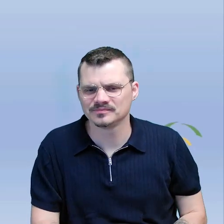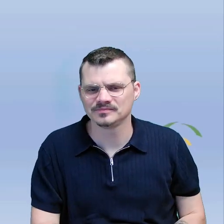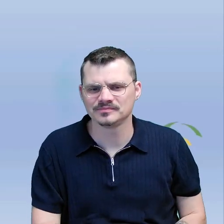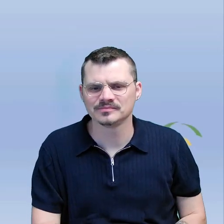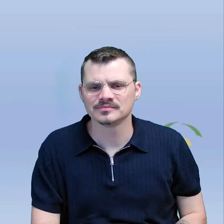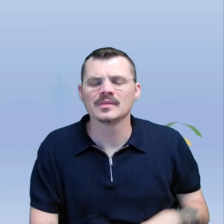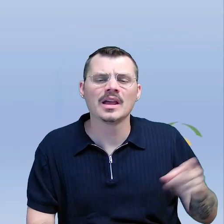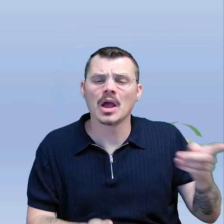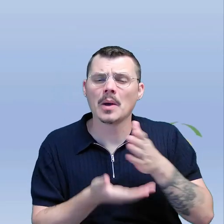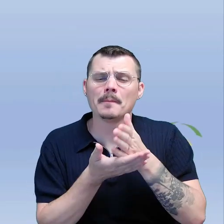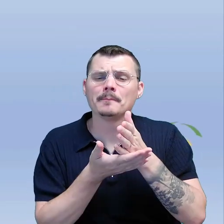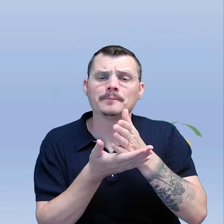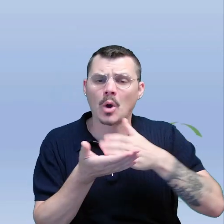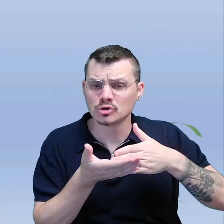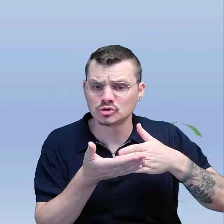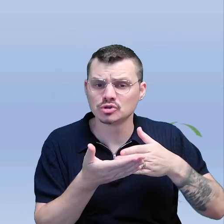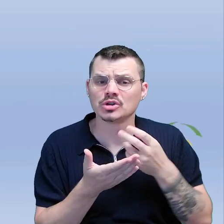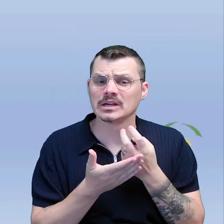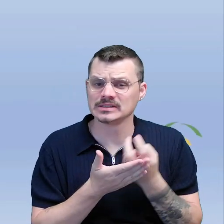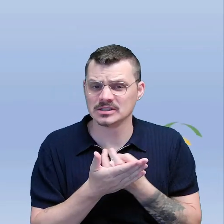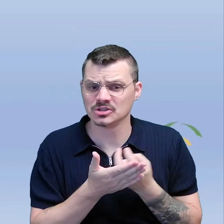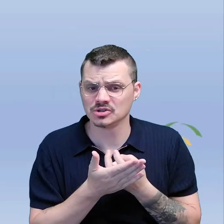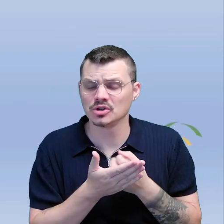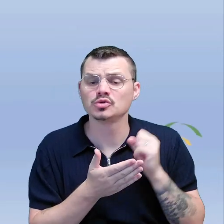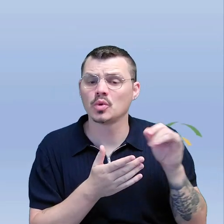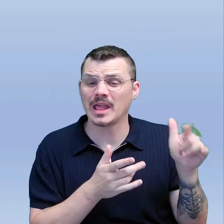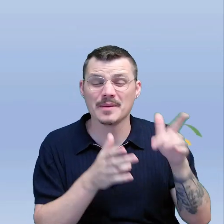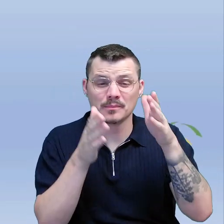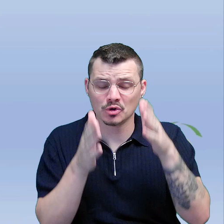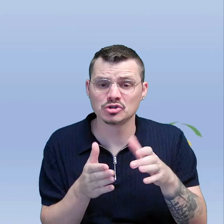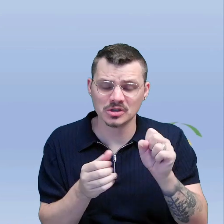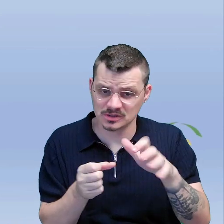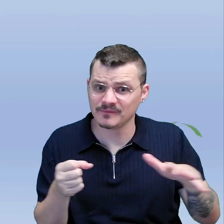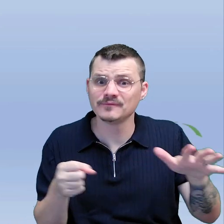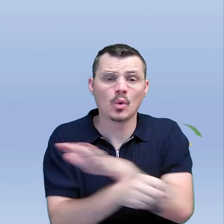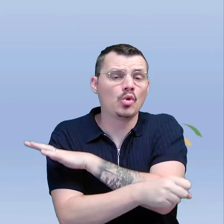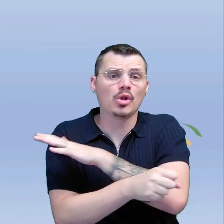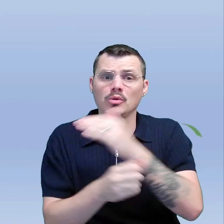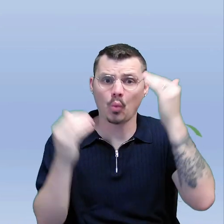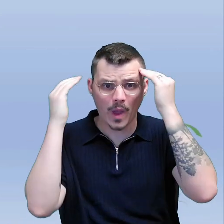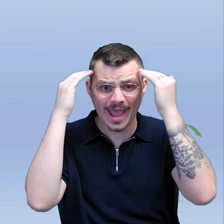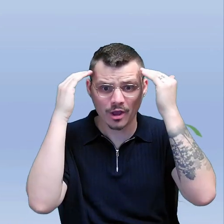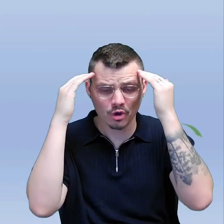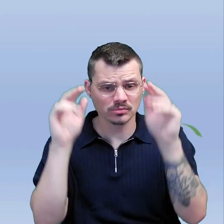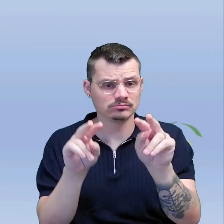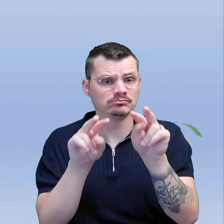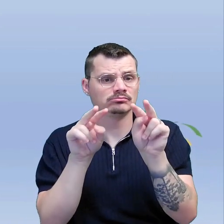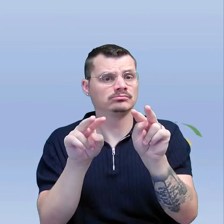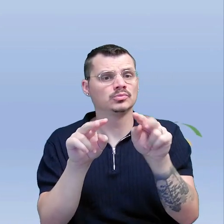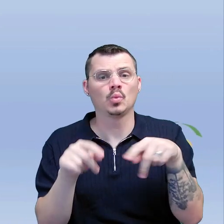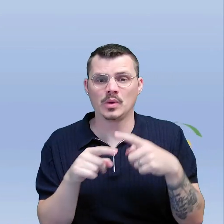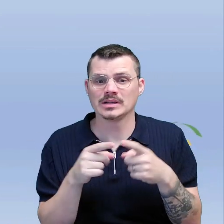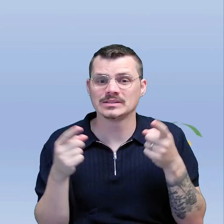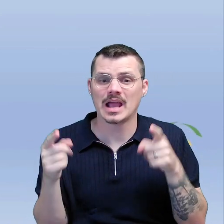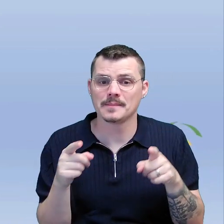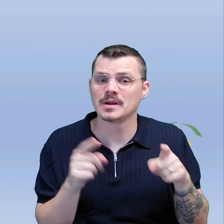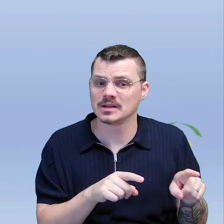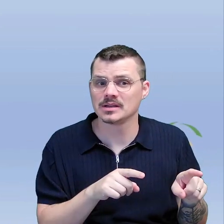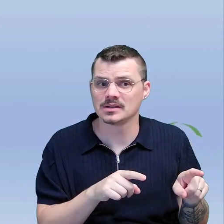These are a partial seizure, so the person is fully conscious when these are